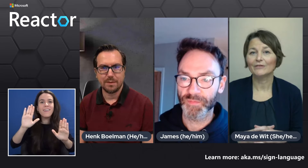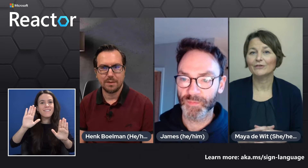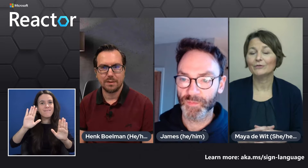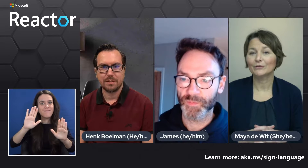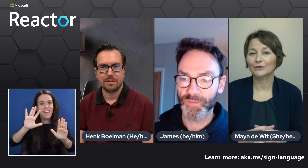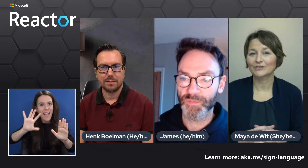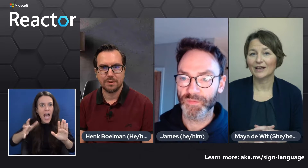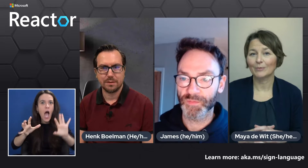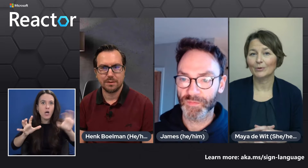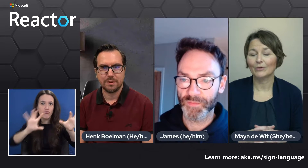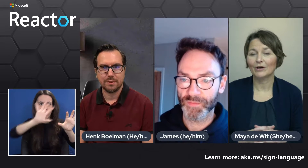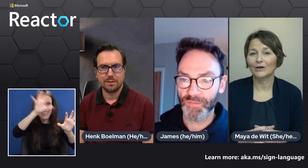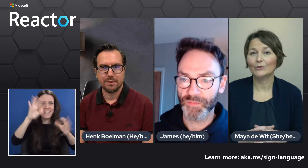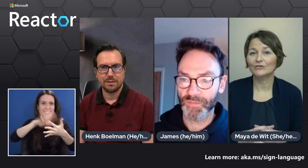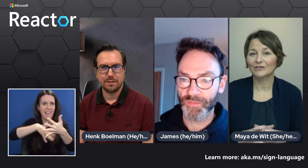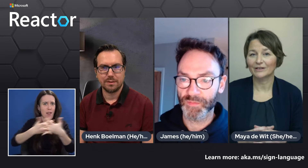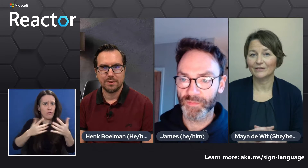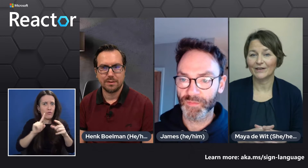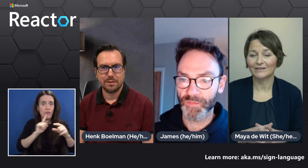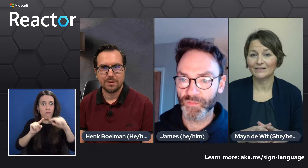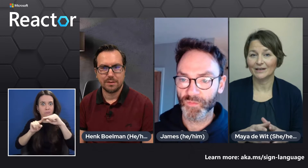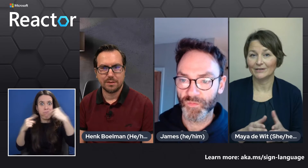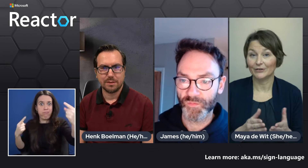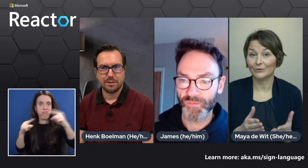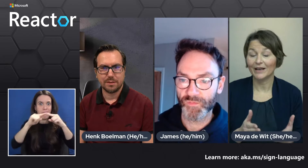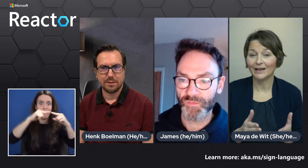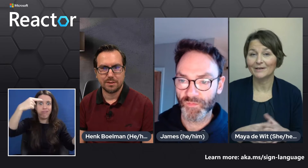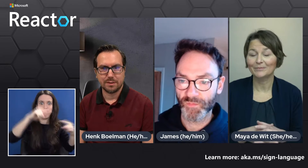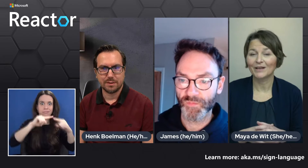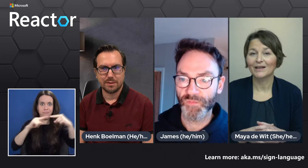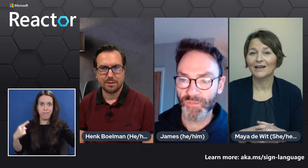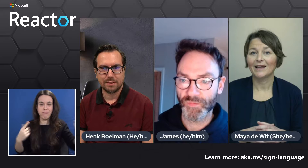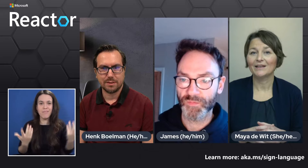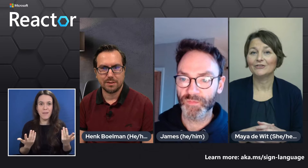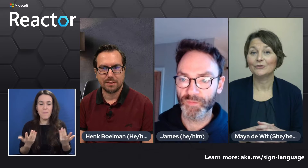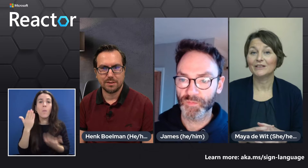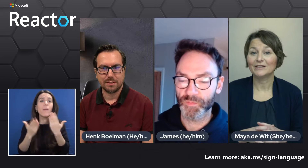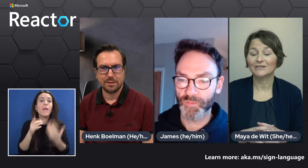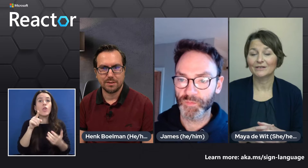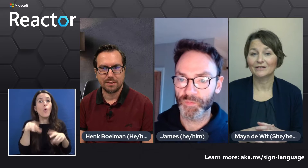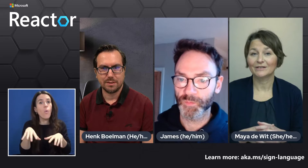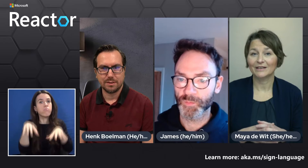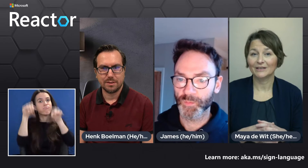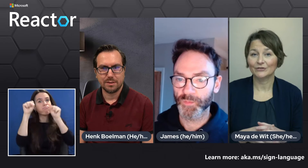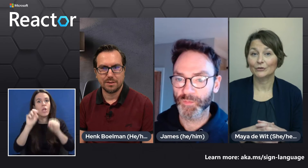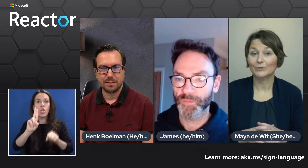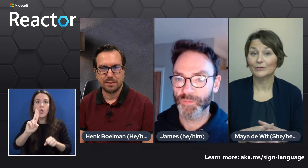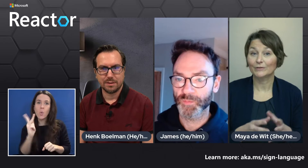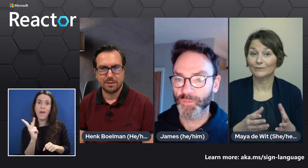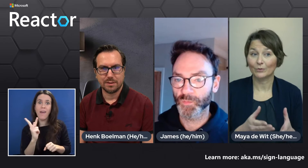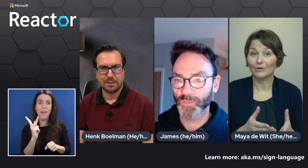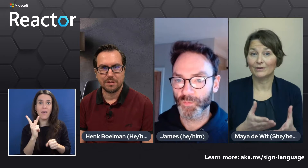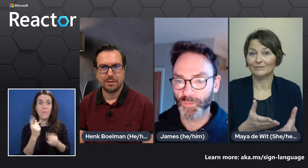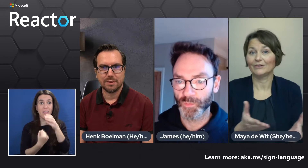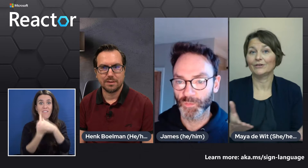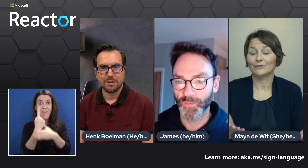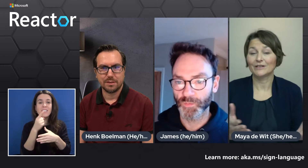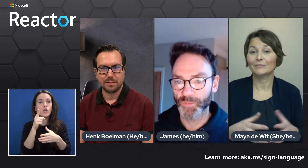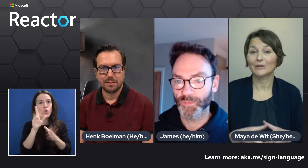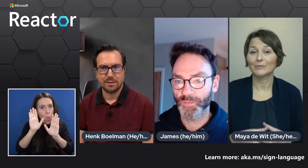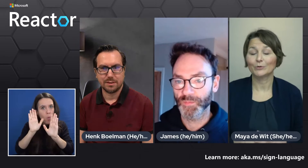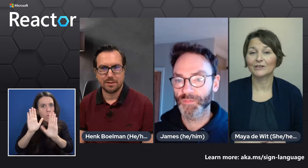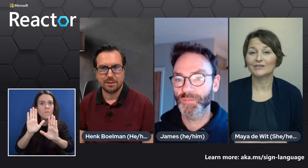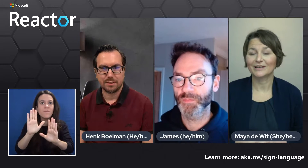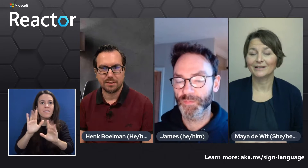So if you, for example, are hosting an event in the UK and you need an interpreter for,